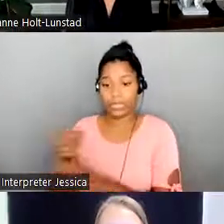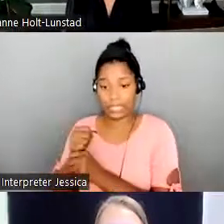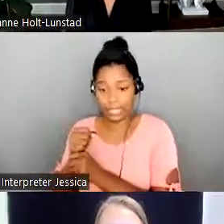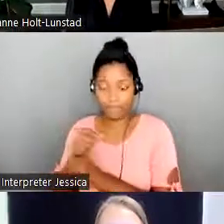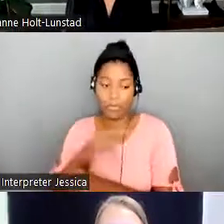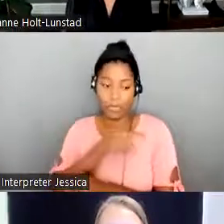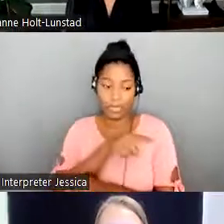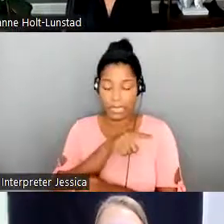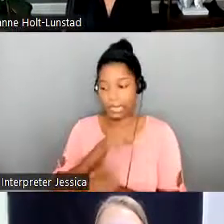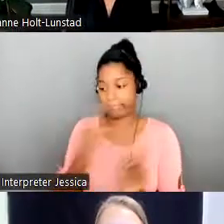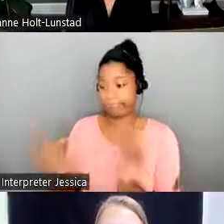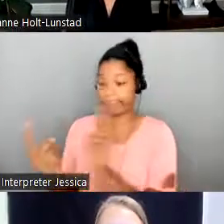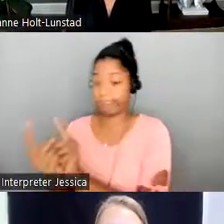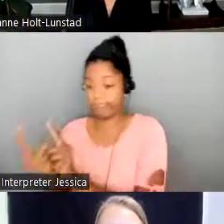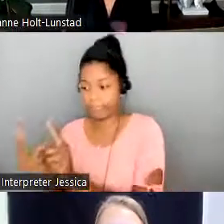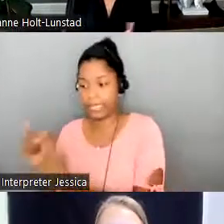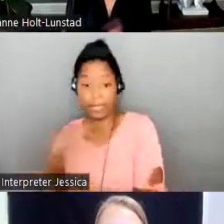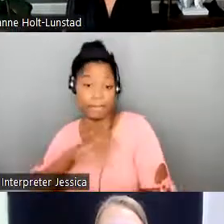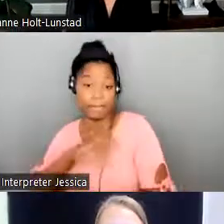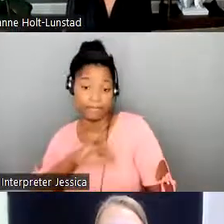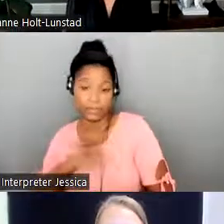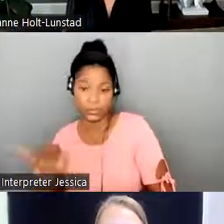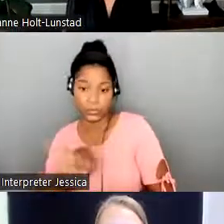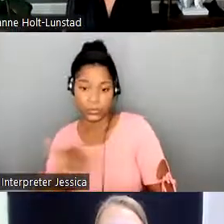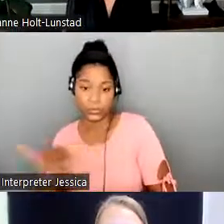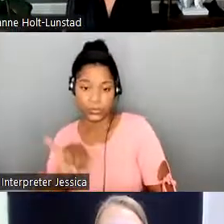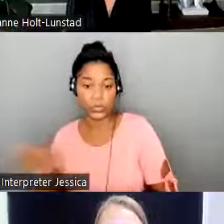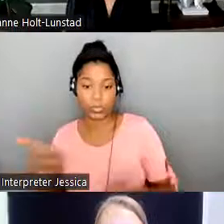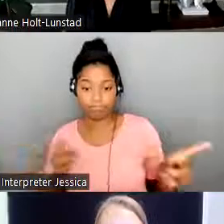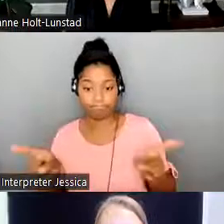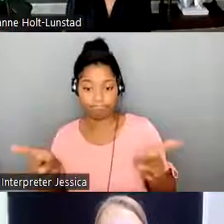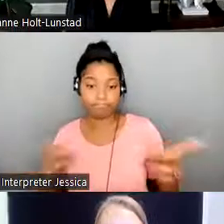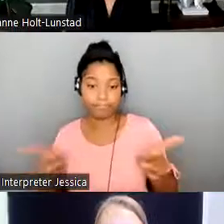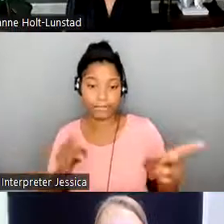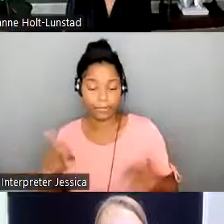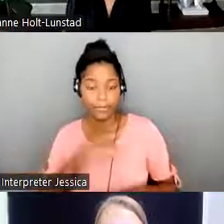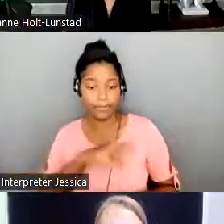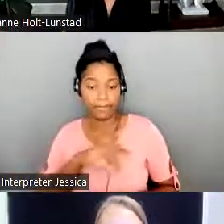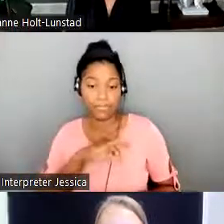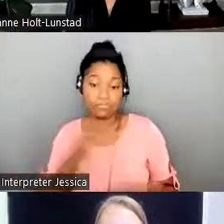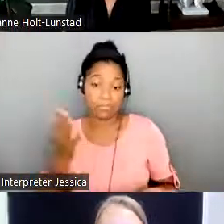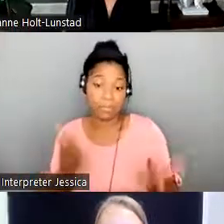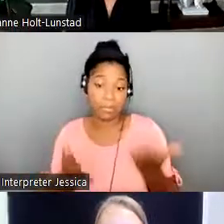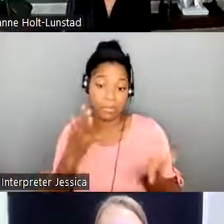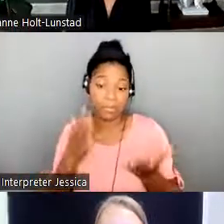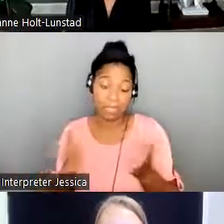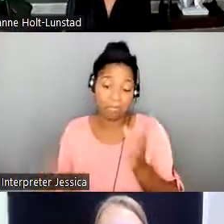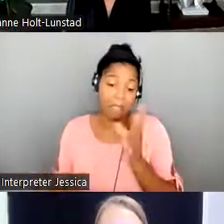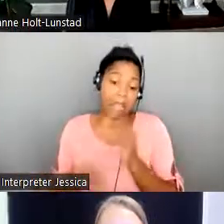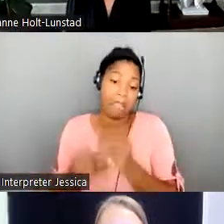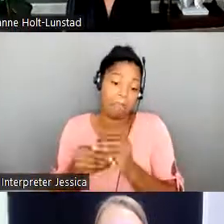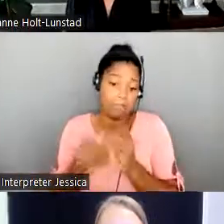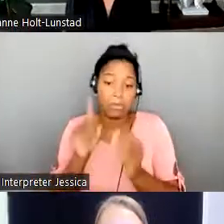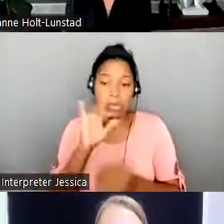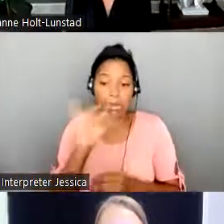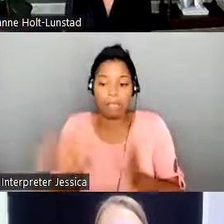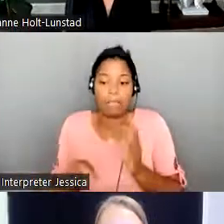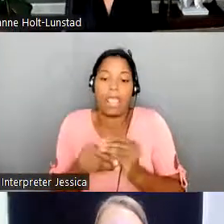have benefited from these acts of kindness as well. And so there may have been additional unmeasured benefits.